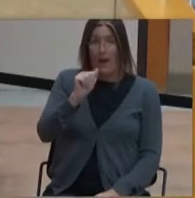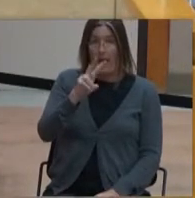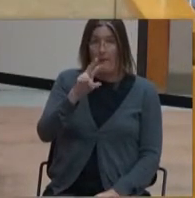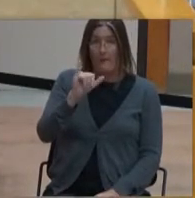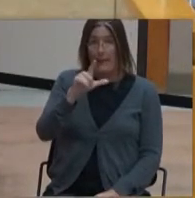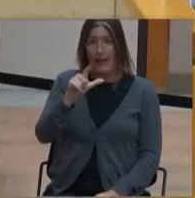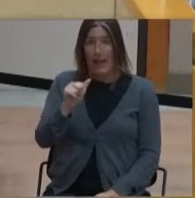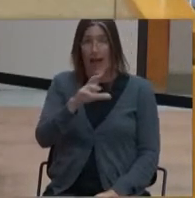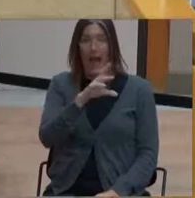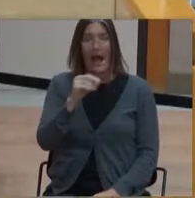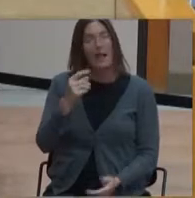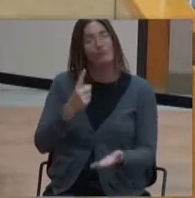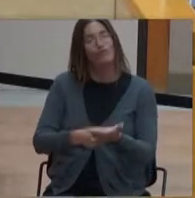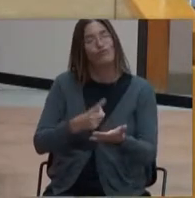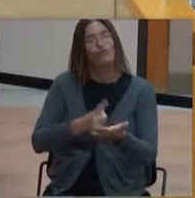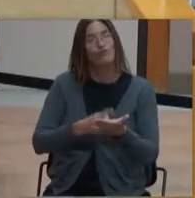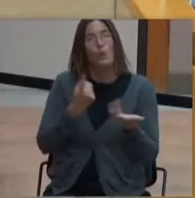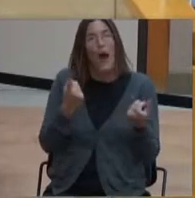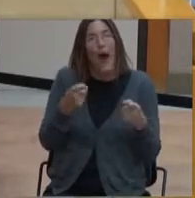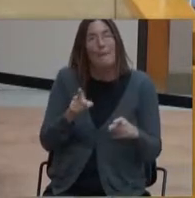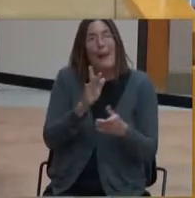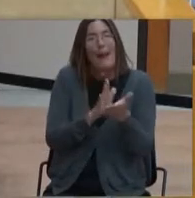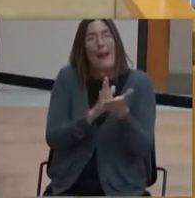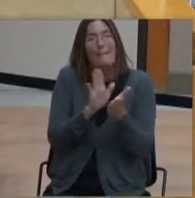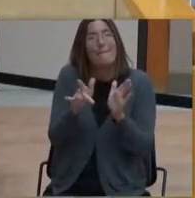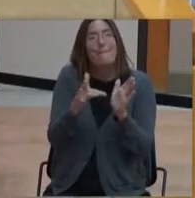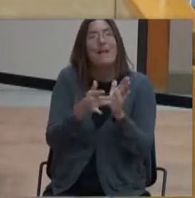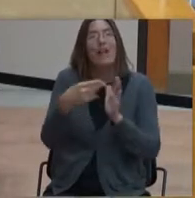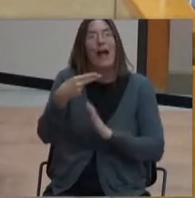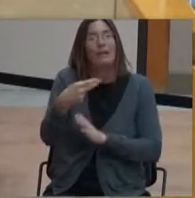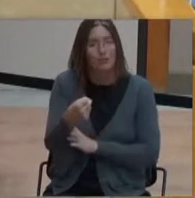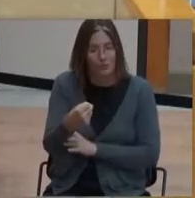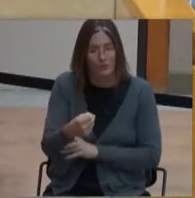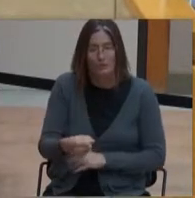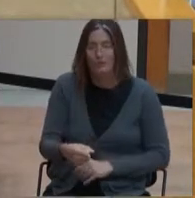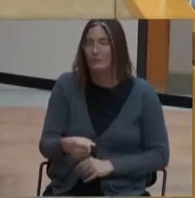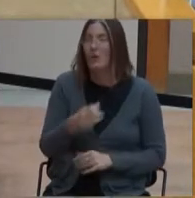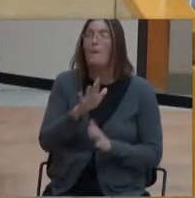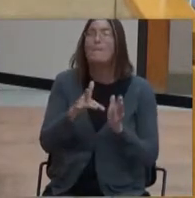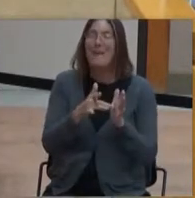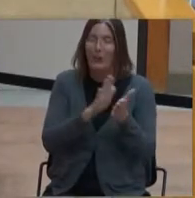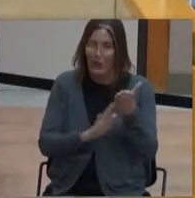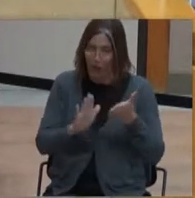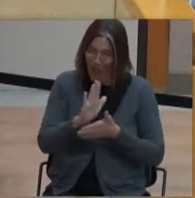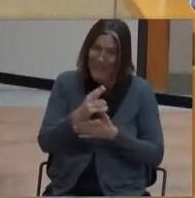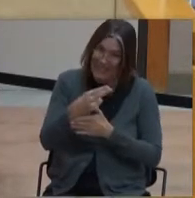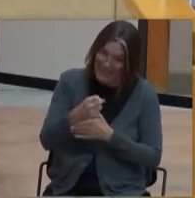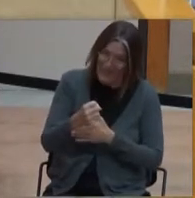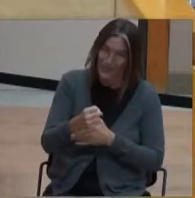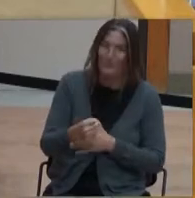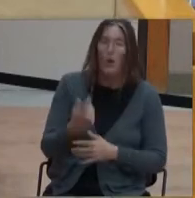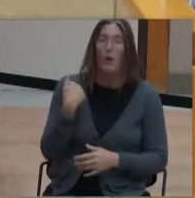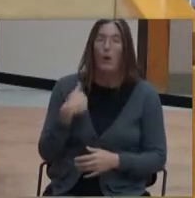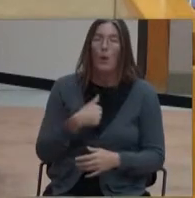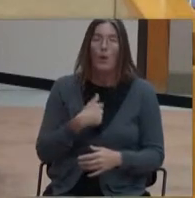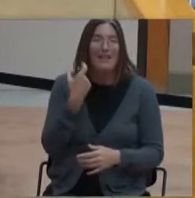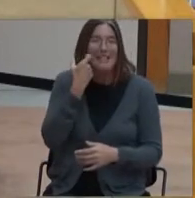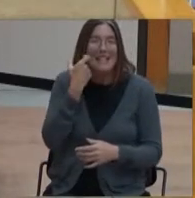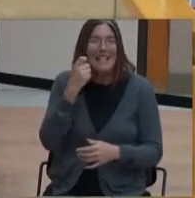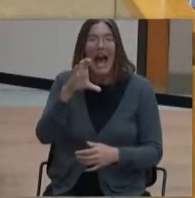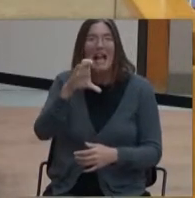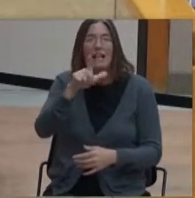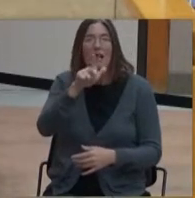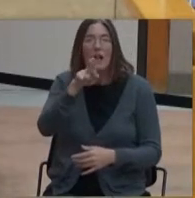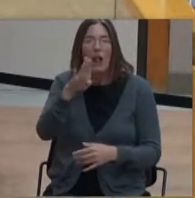events. This past Friday, we had our club rush to present for a variety of the students. And they